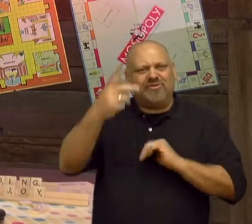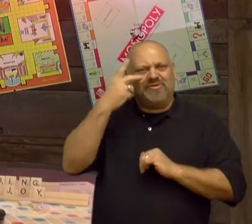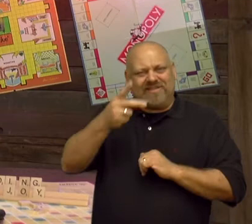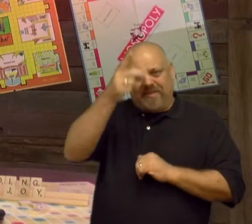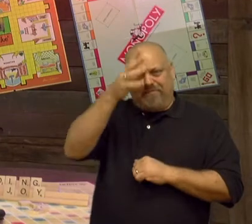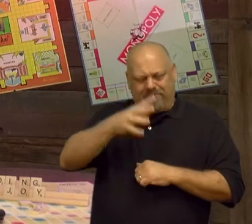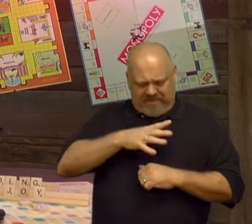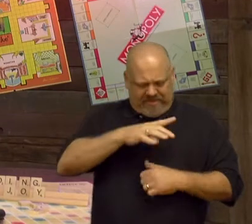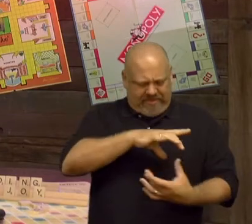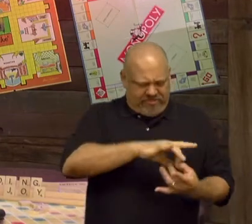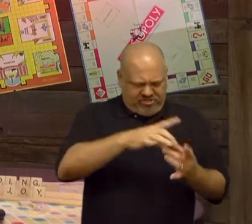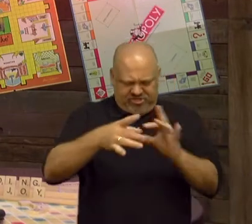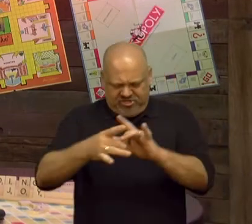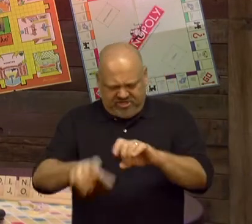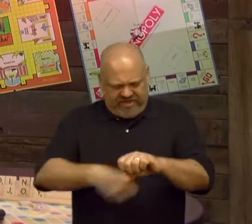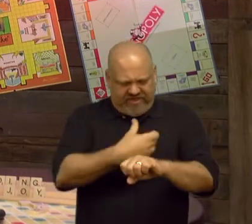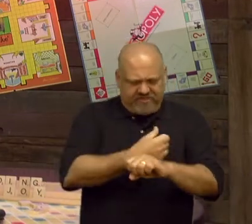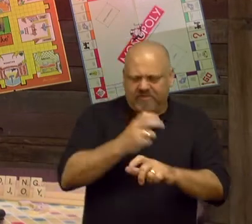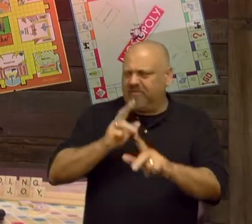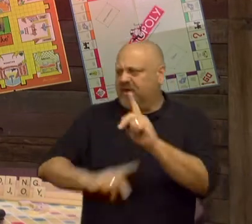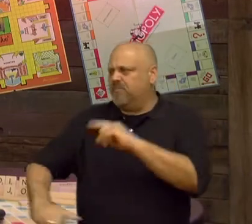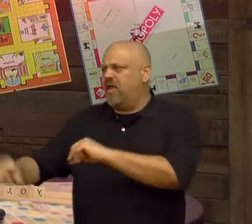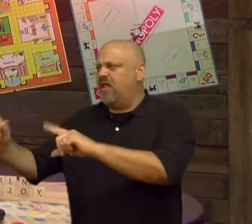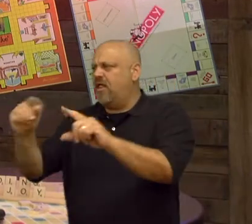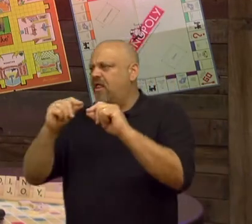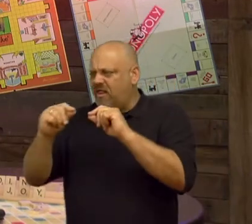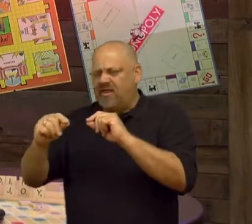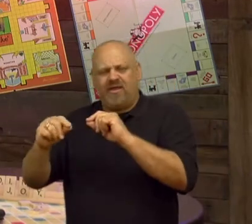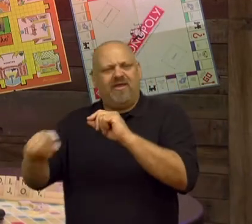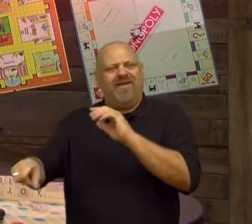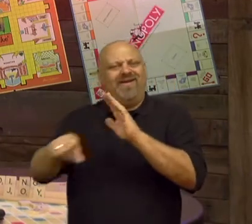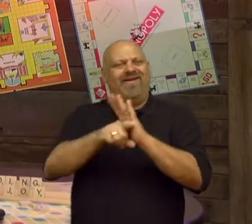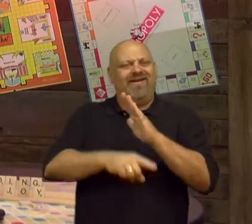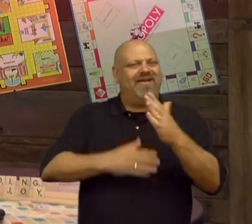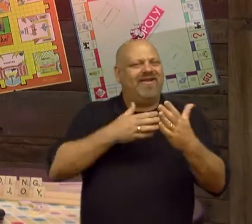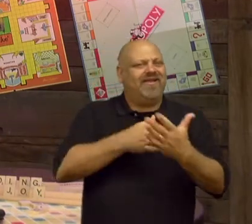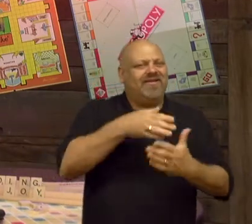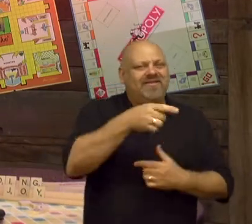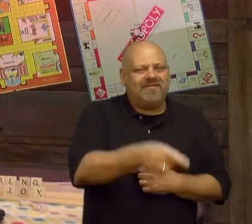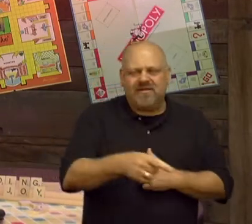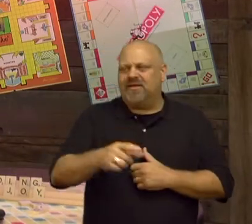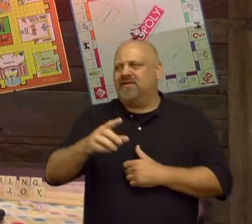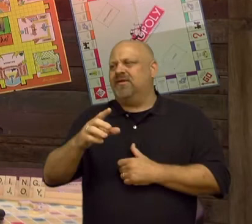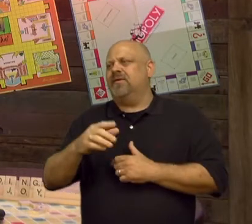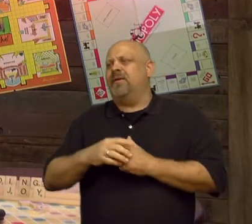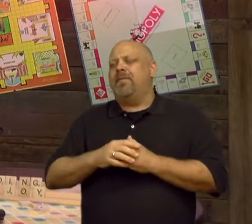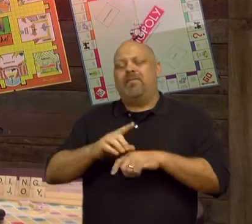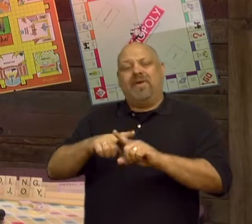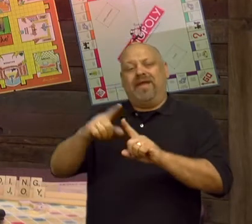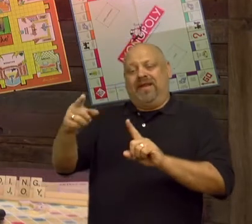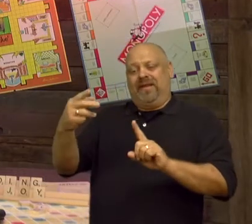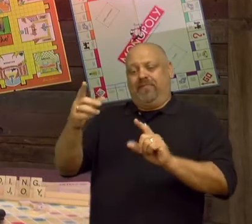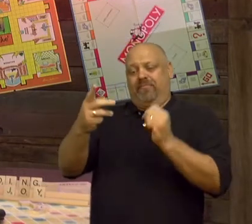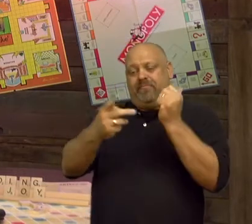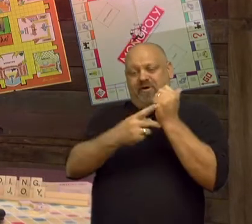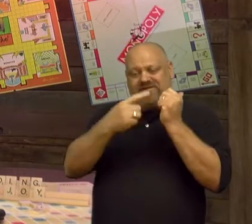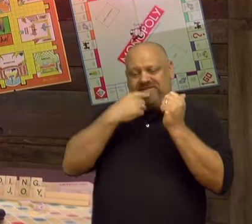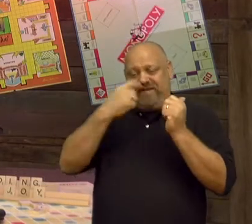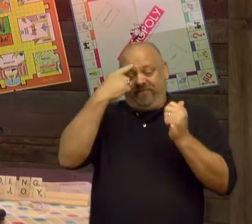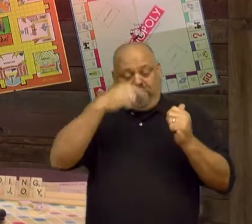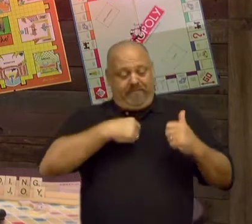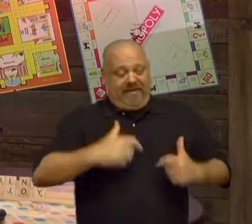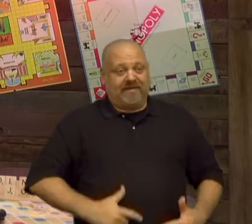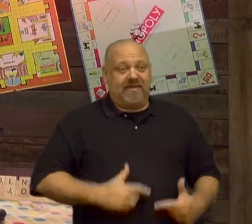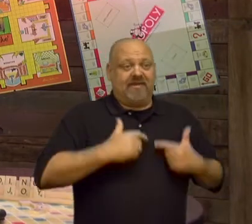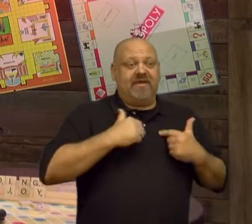a man who was in chains, who was slandered against, talked badly about, but he said, "For me